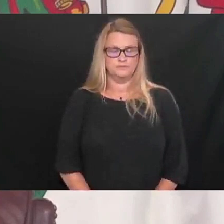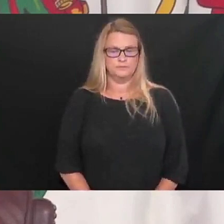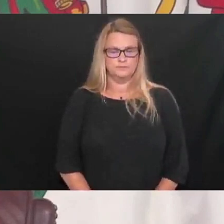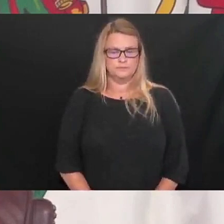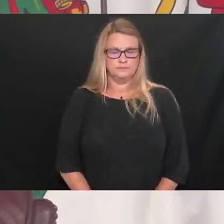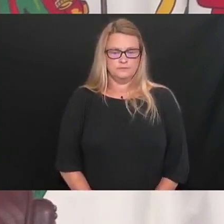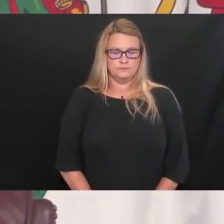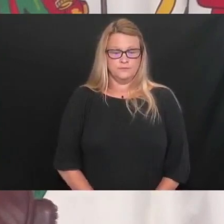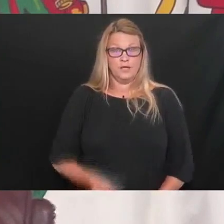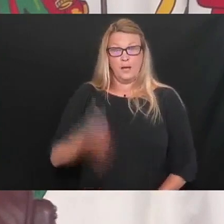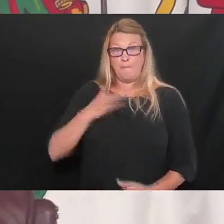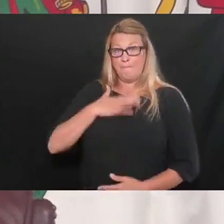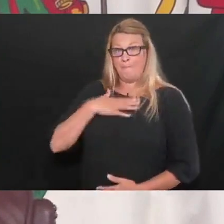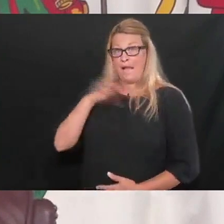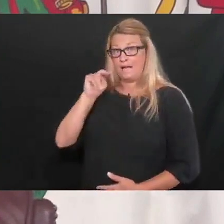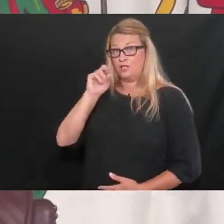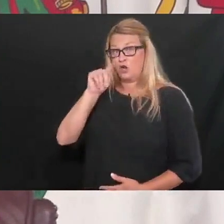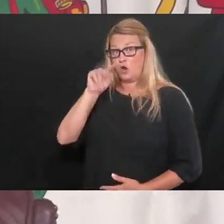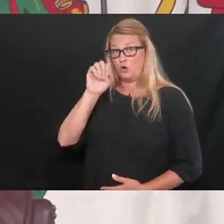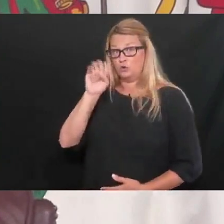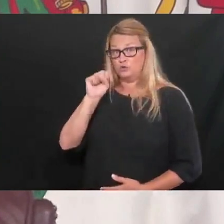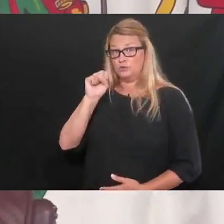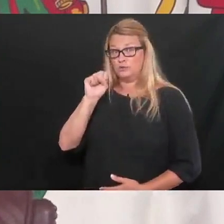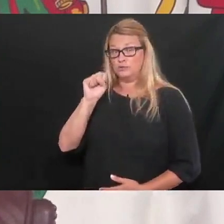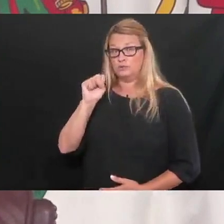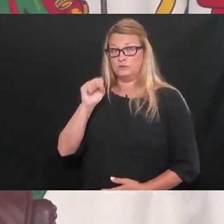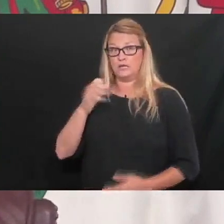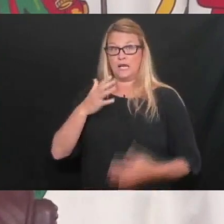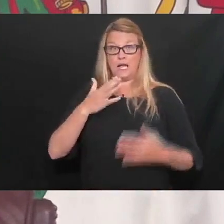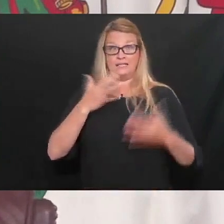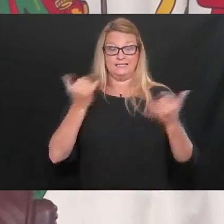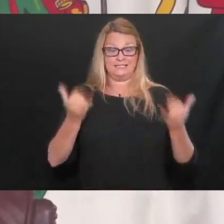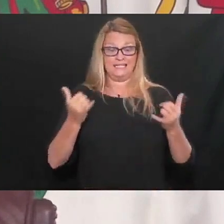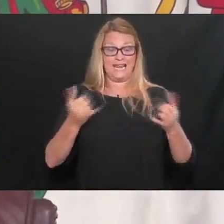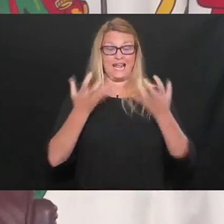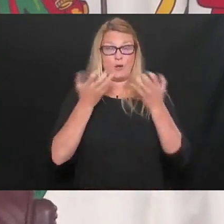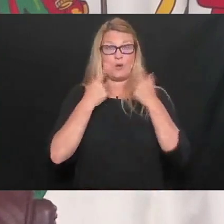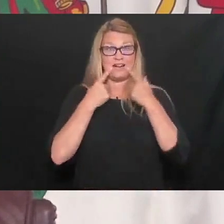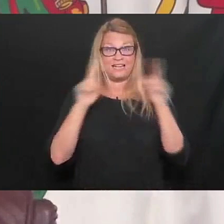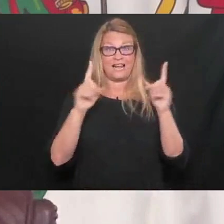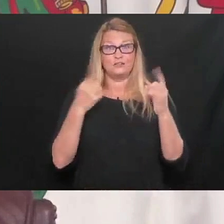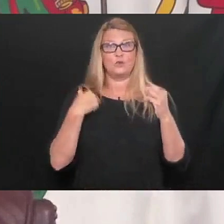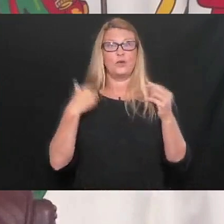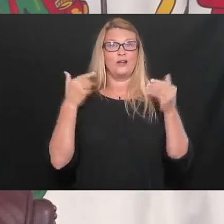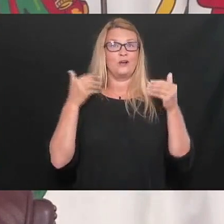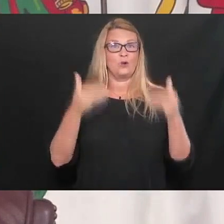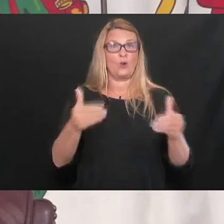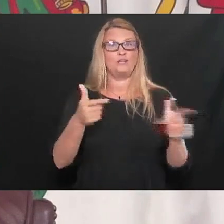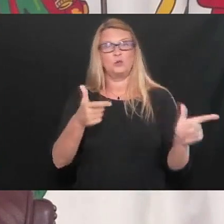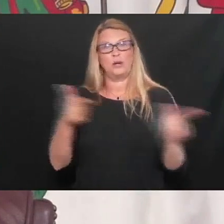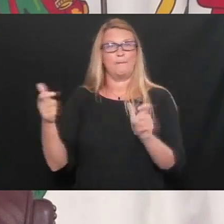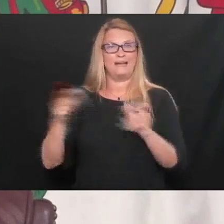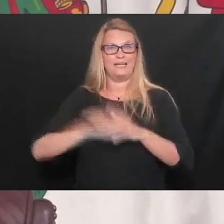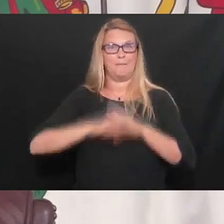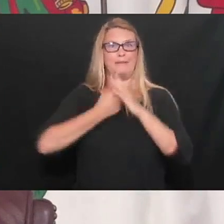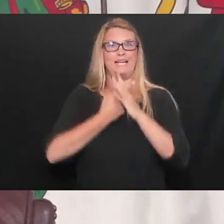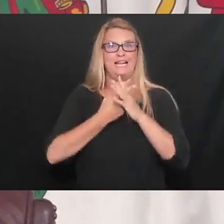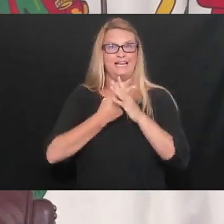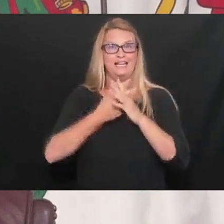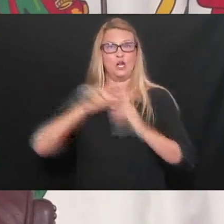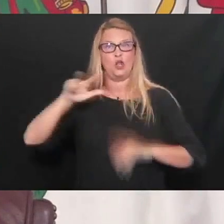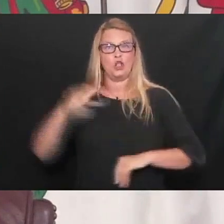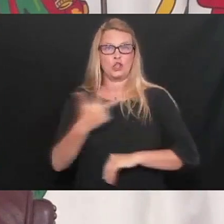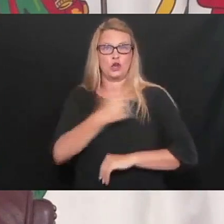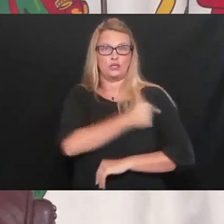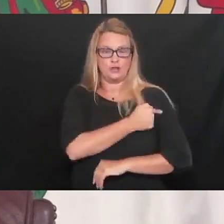This is my notes. This is what I was going to say. Today I am announcing that we are going to immediately begin administering these